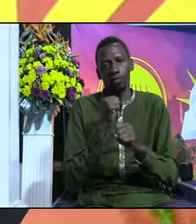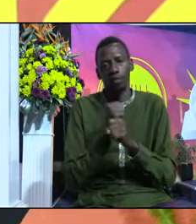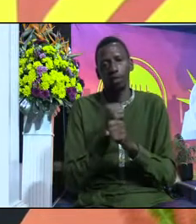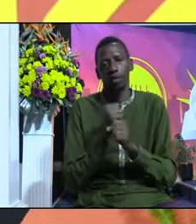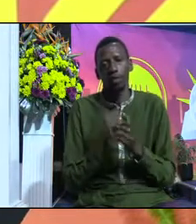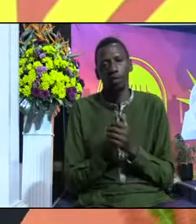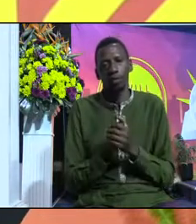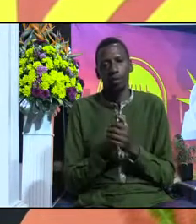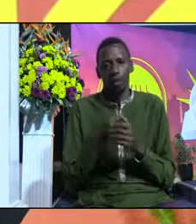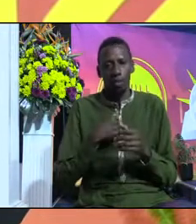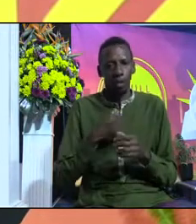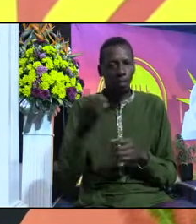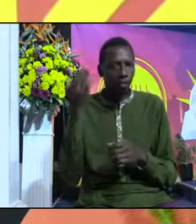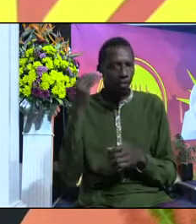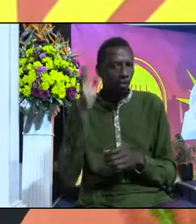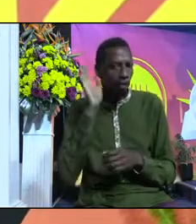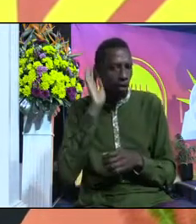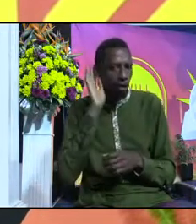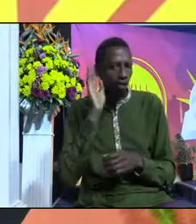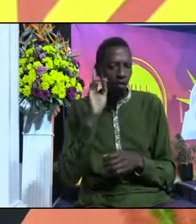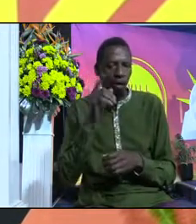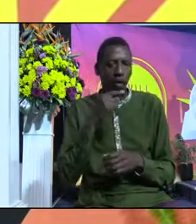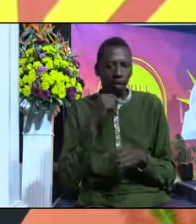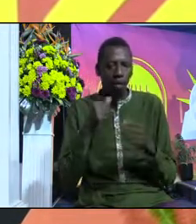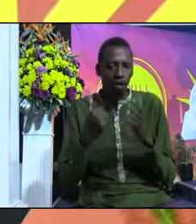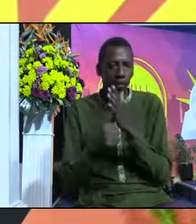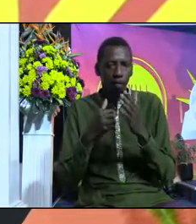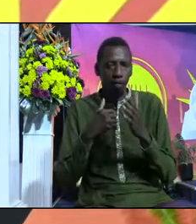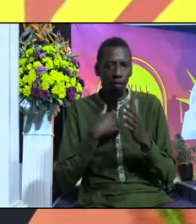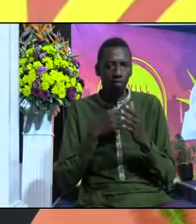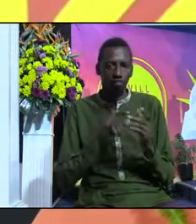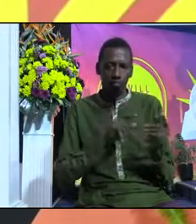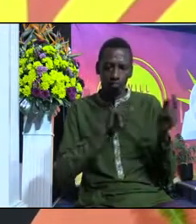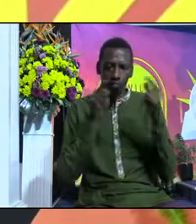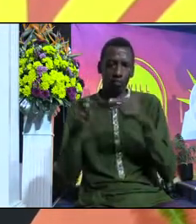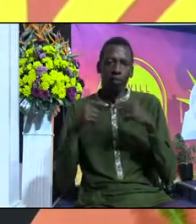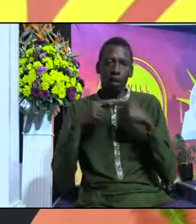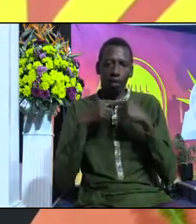trouble one time. I went to this pastor's conference in Virginia.